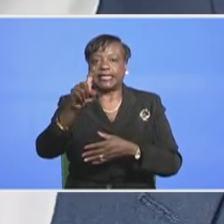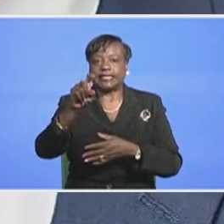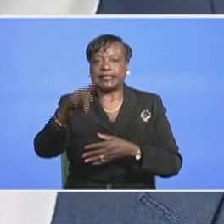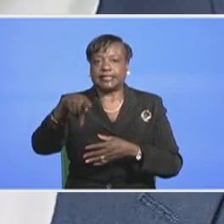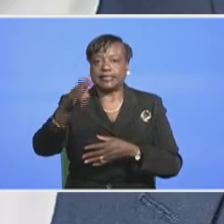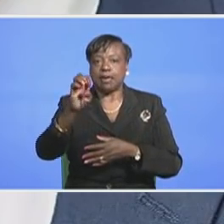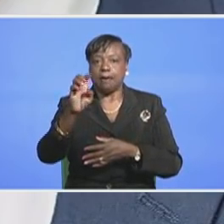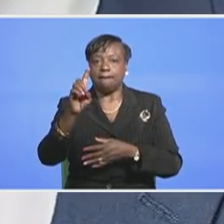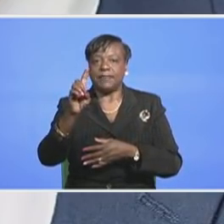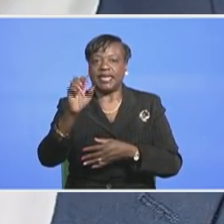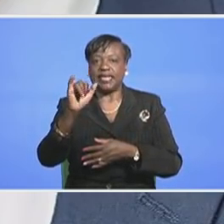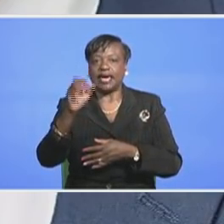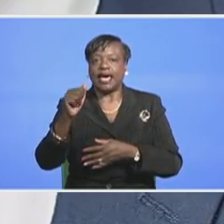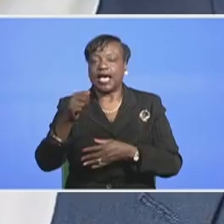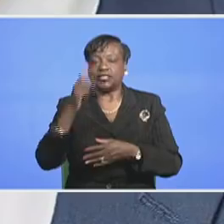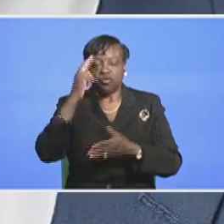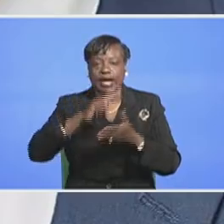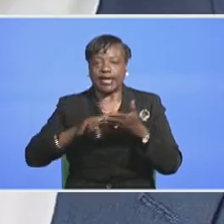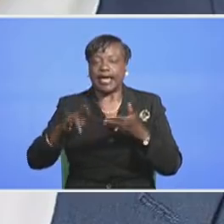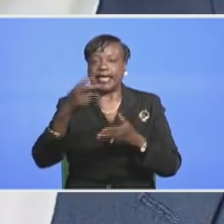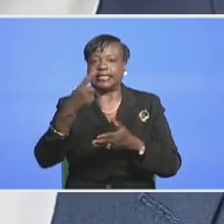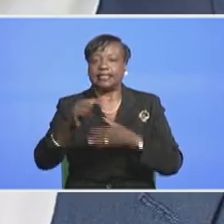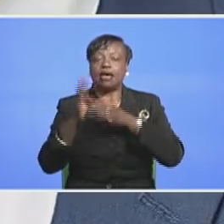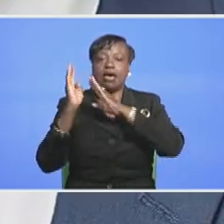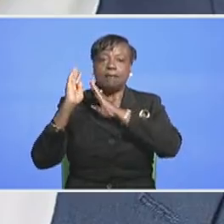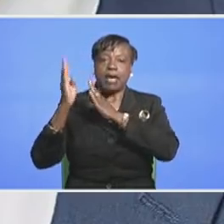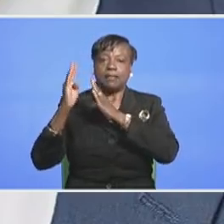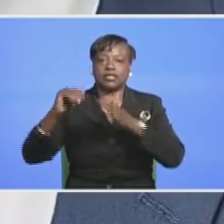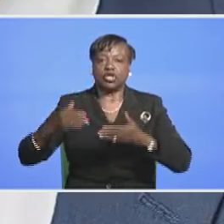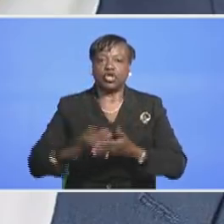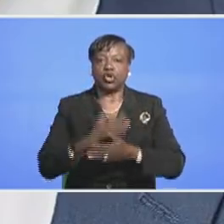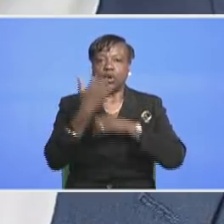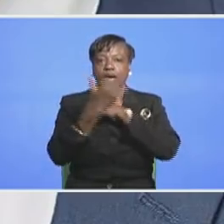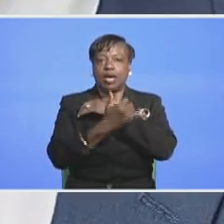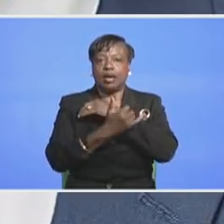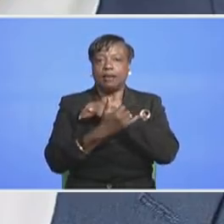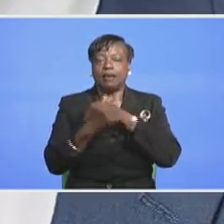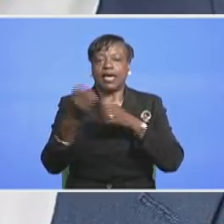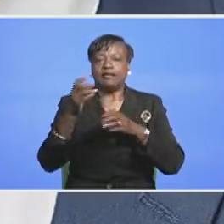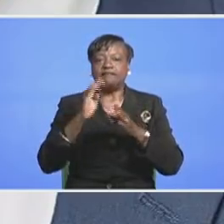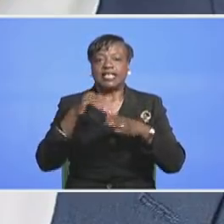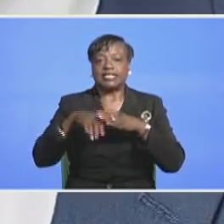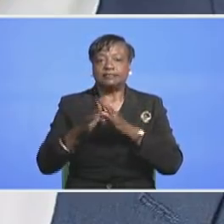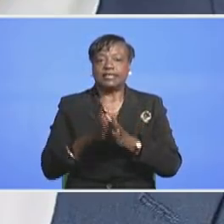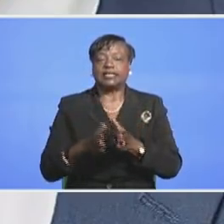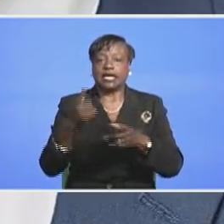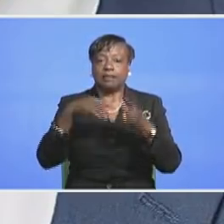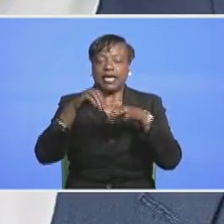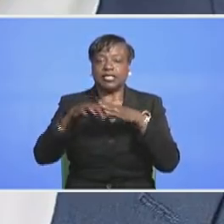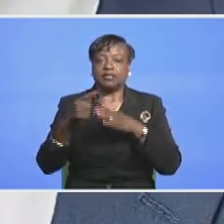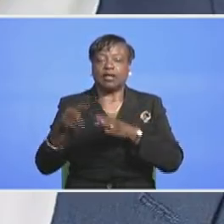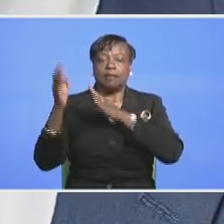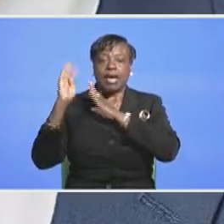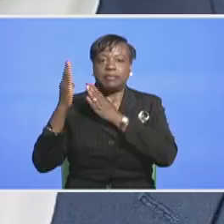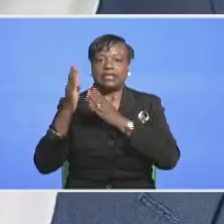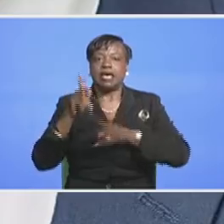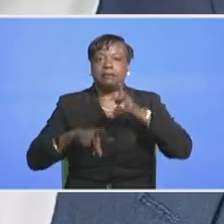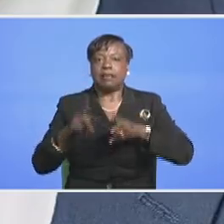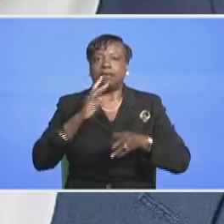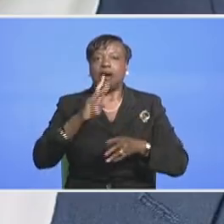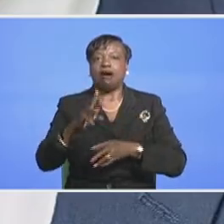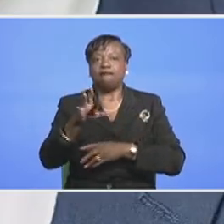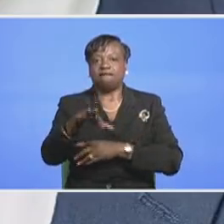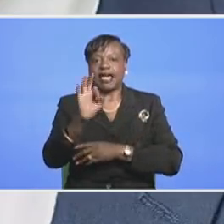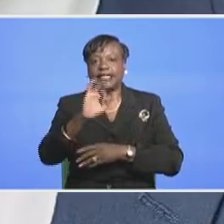the economy is growing and new companies are moving to the Bahamas. Unemployment is starting to decline and people are finding secure jobs